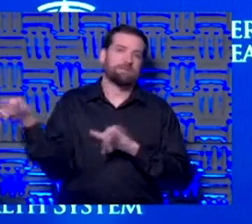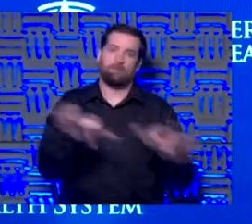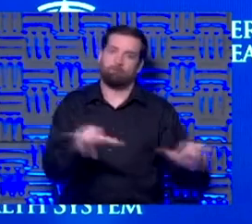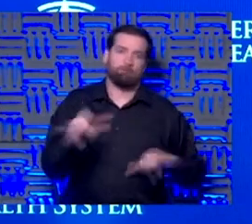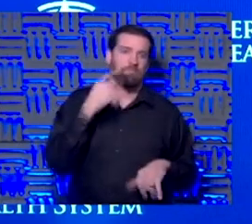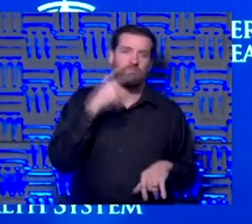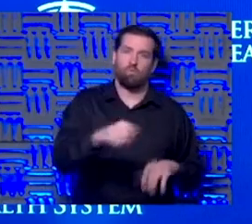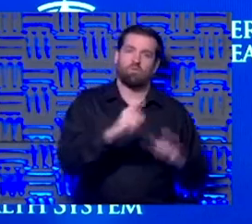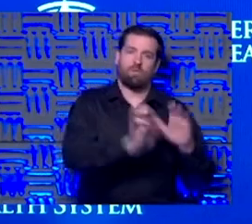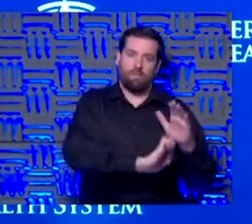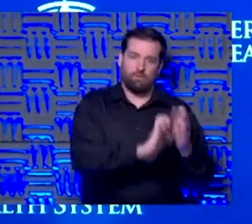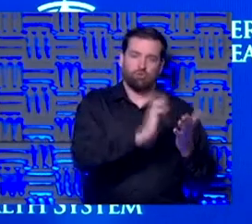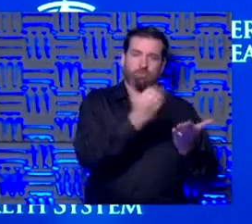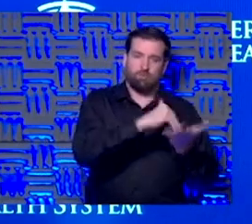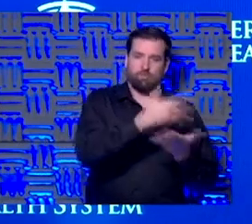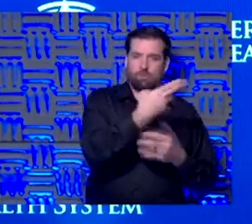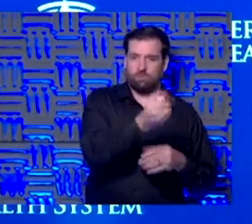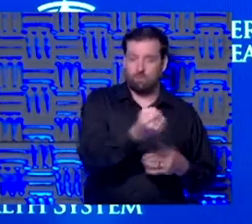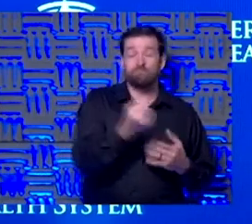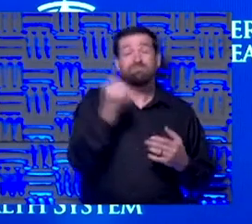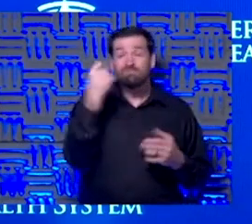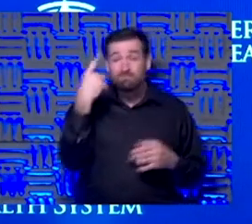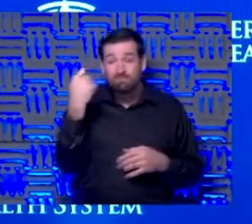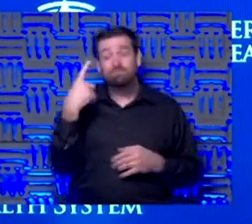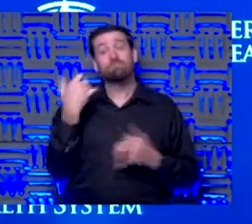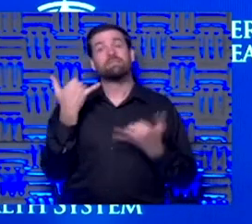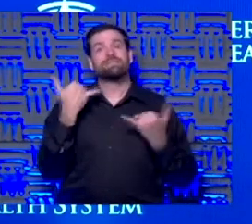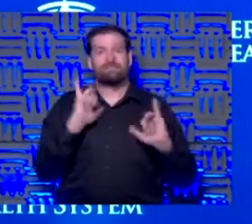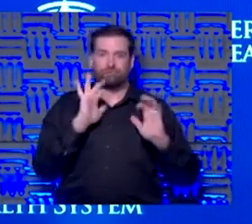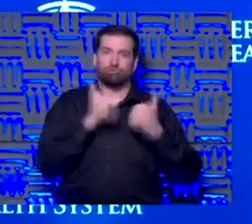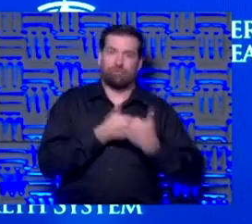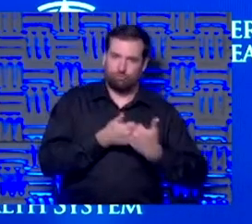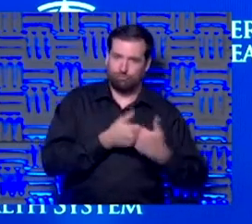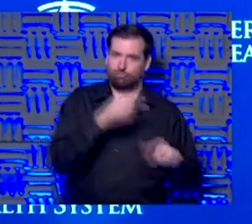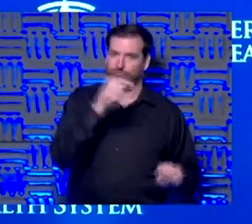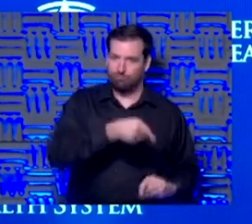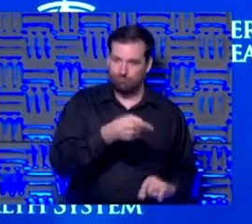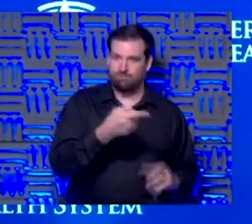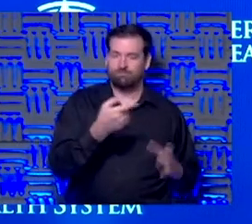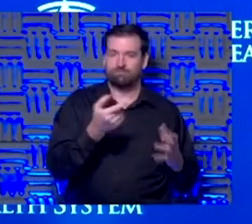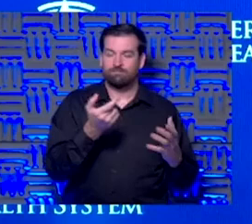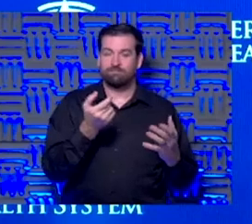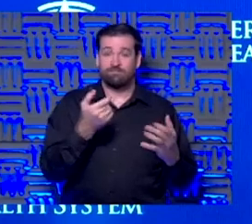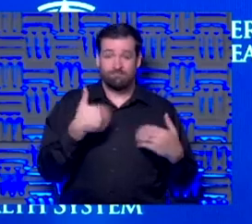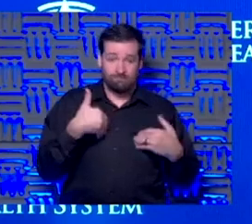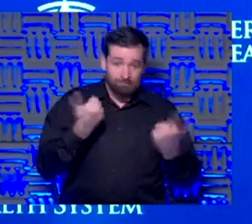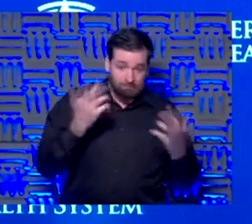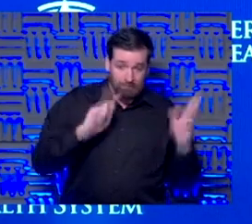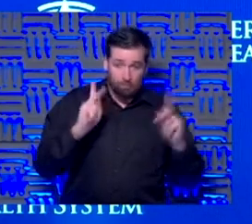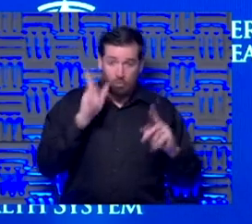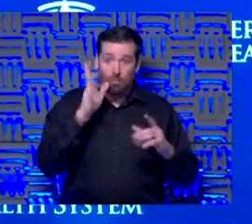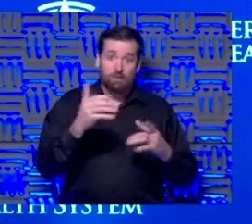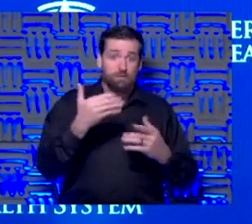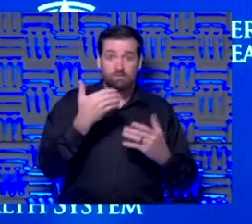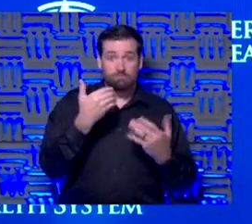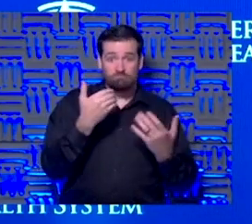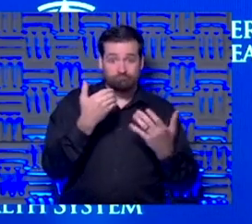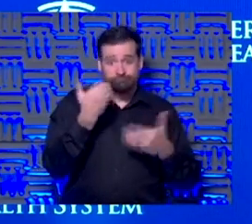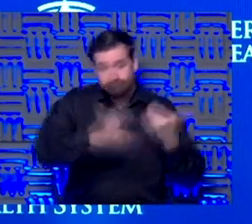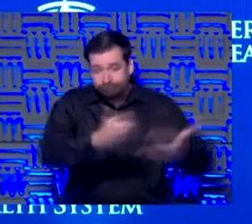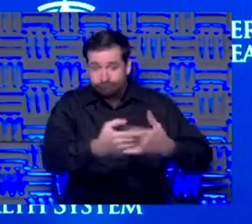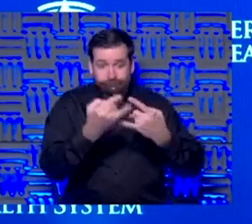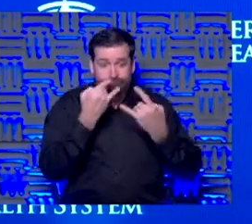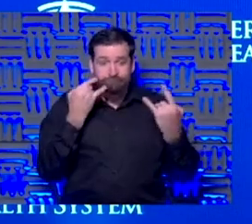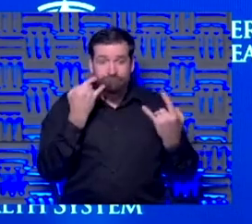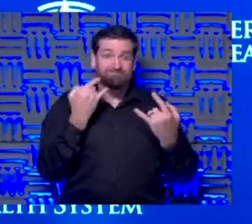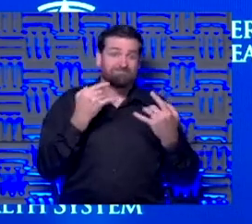high schools. Now. Yeah. Having said that, there's still a challenge reopening high school and whether or not young people will be good at a pandemic or not.